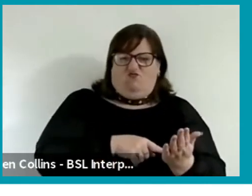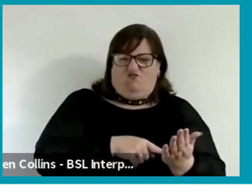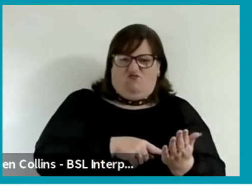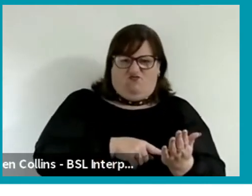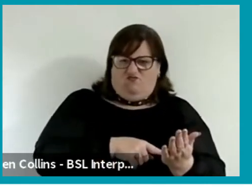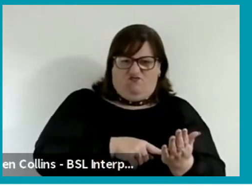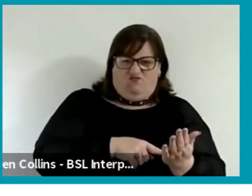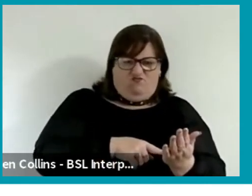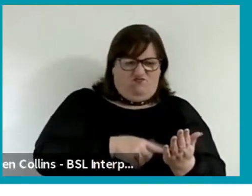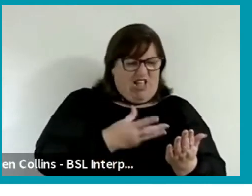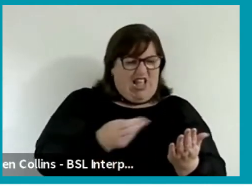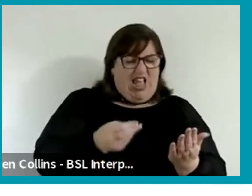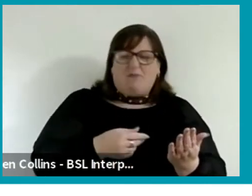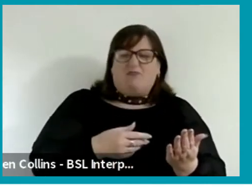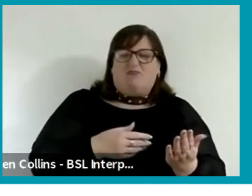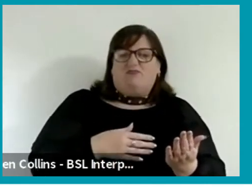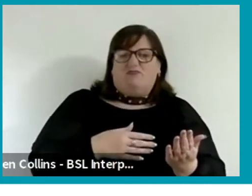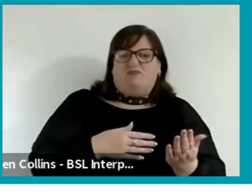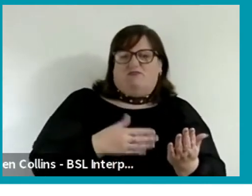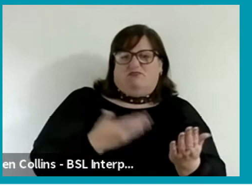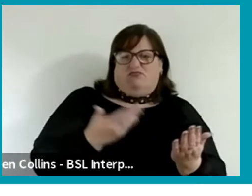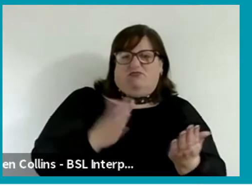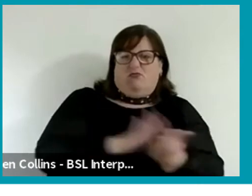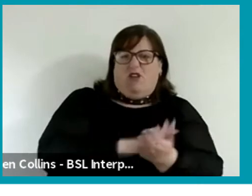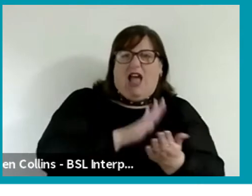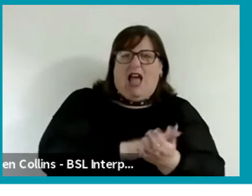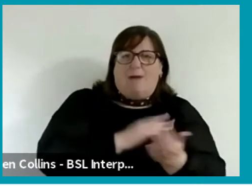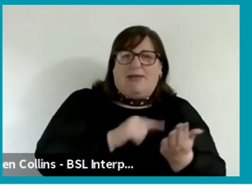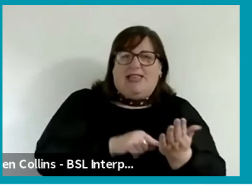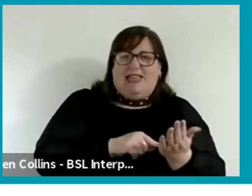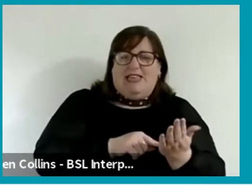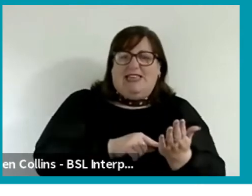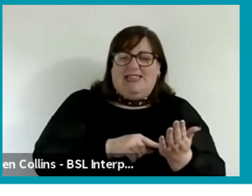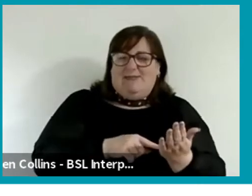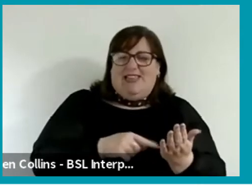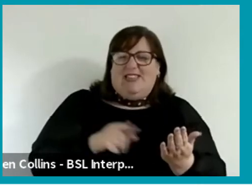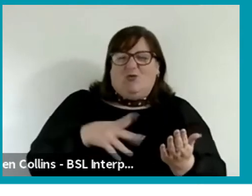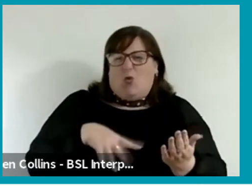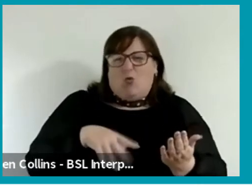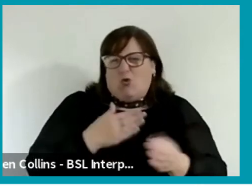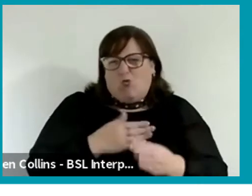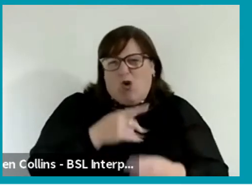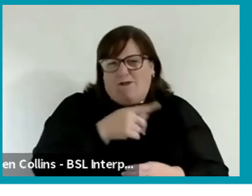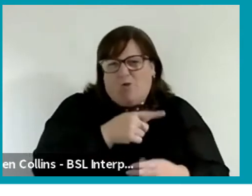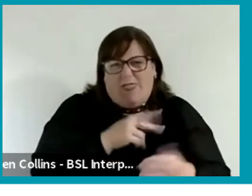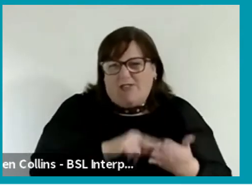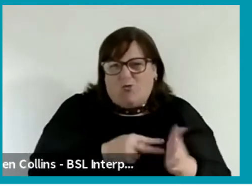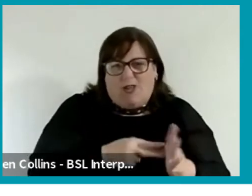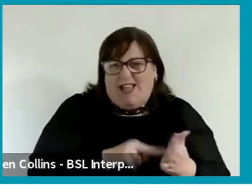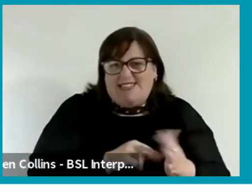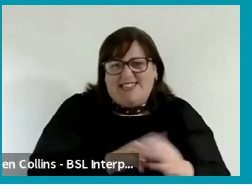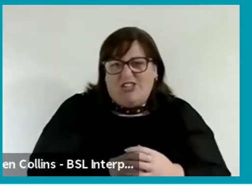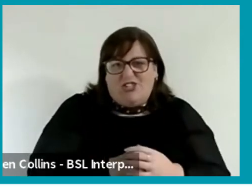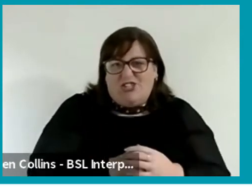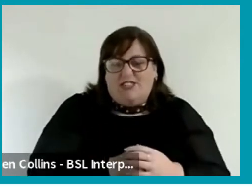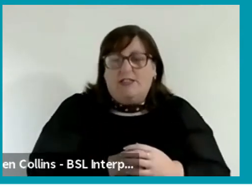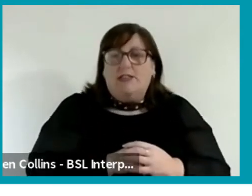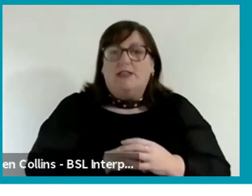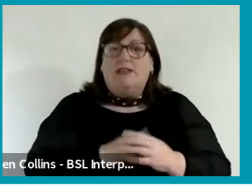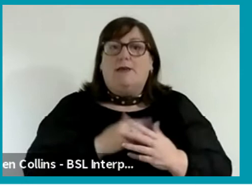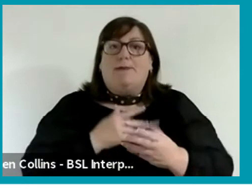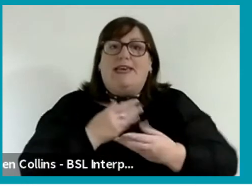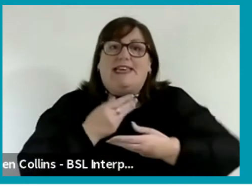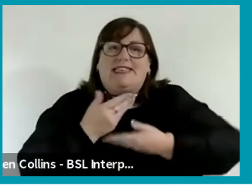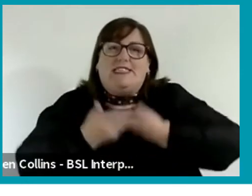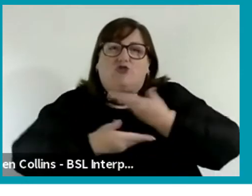did for any reasons, I don't think you want to be in that type of an organization. So be descriptive, share as